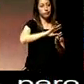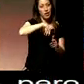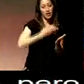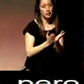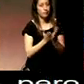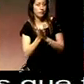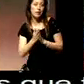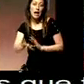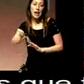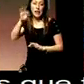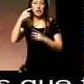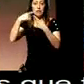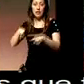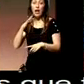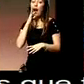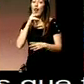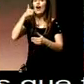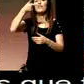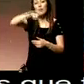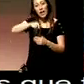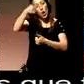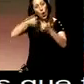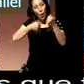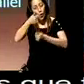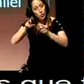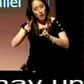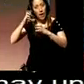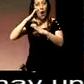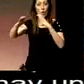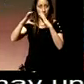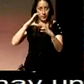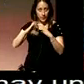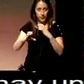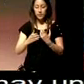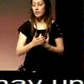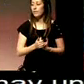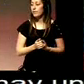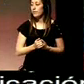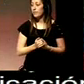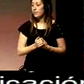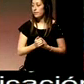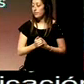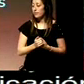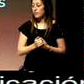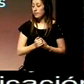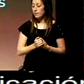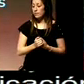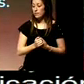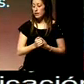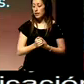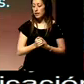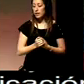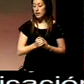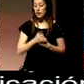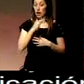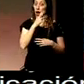parallel to the development of the physical measurements. So now we are developing the